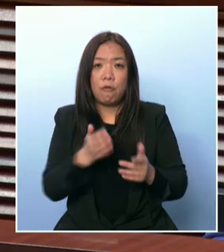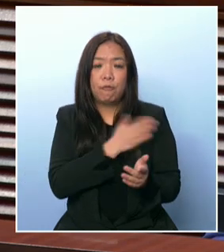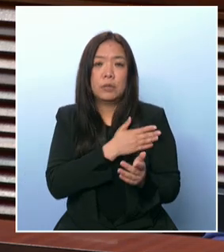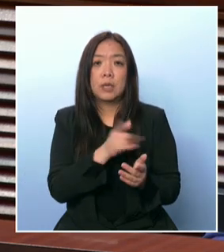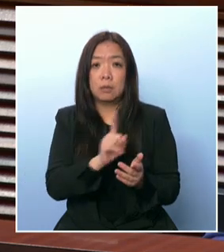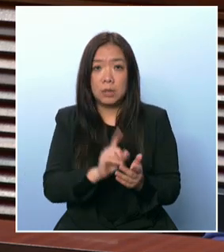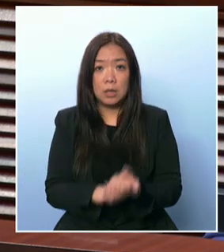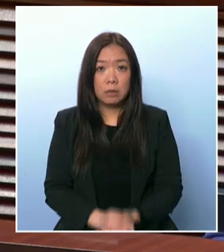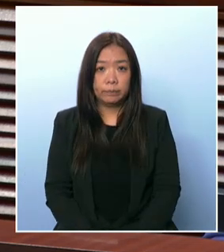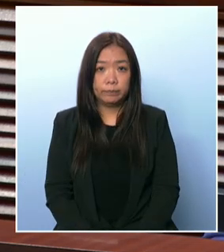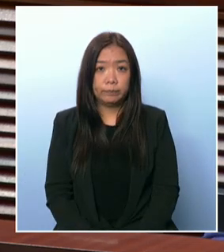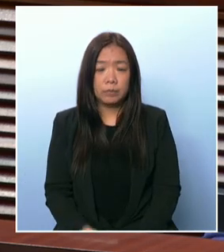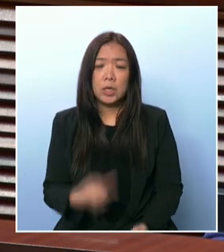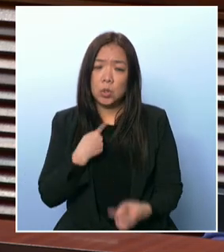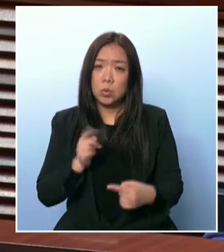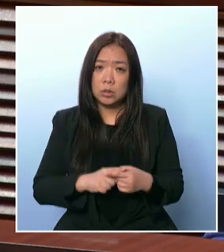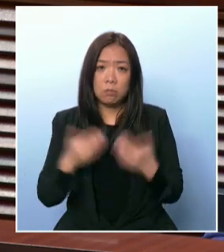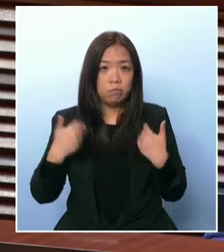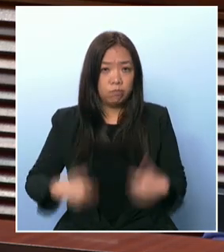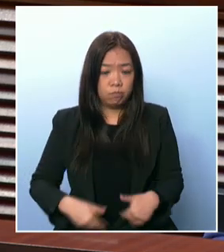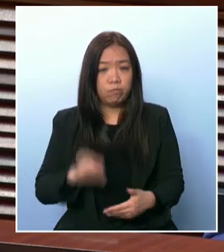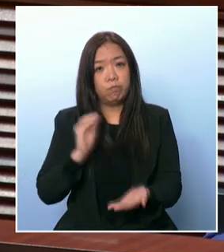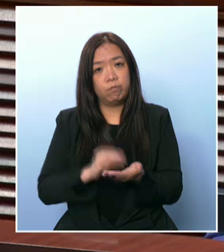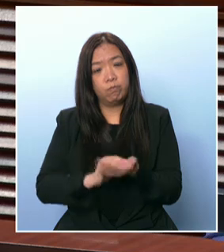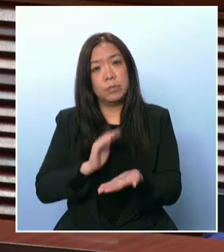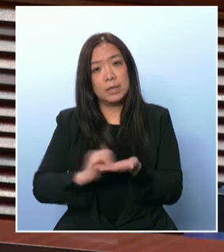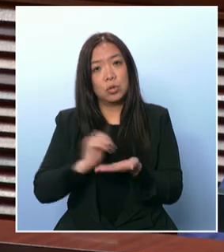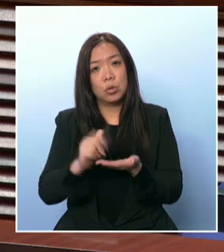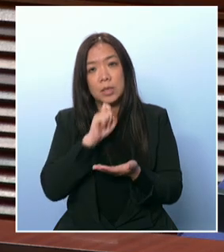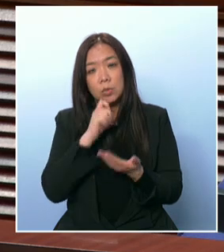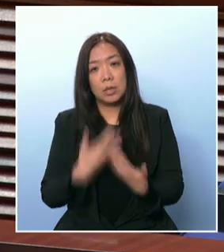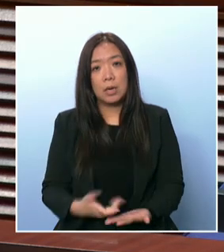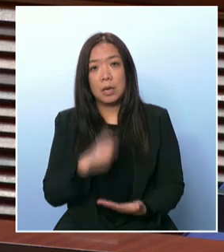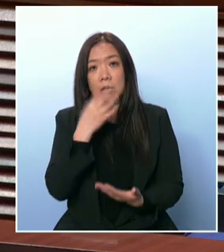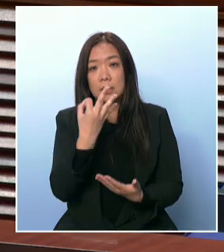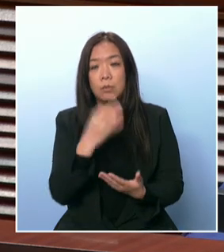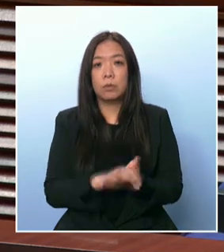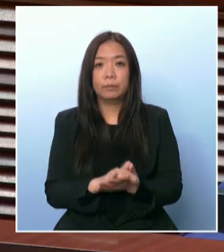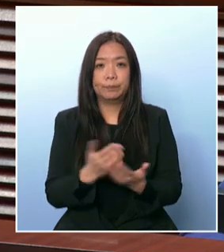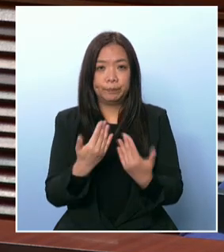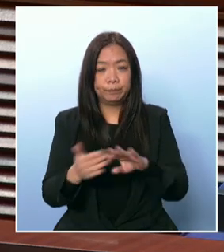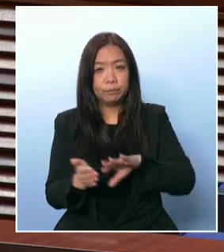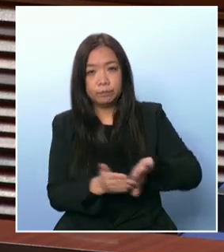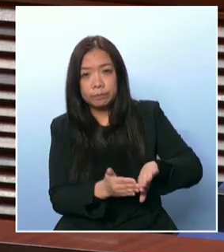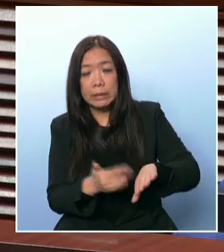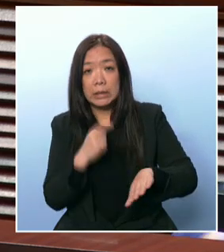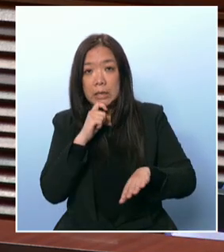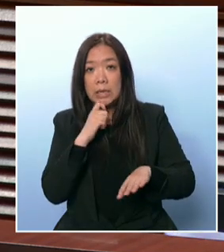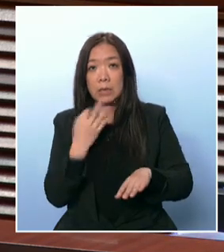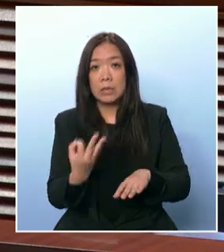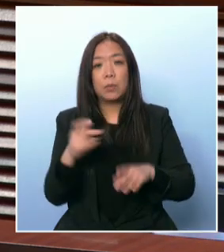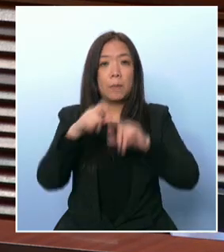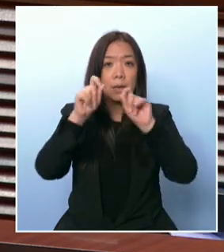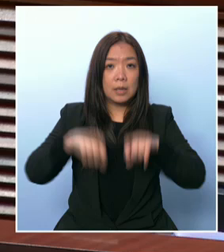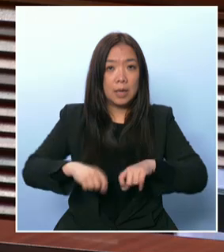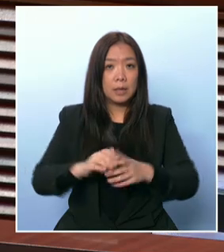terms of CM's role in primary health care, we need to establish Chinese medicine's role. So these are my 3 suggestions. So in the